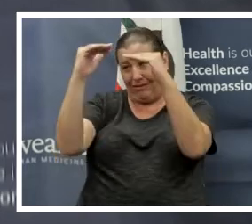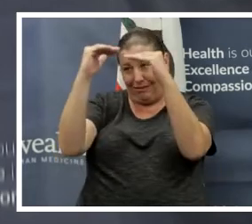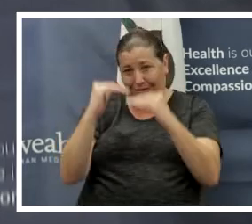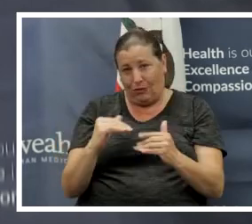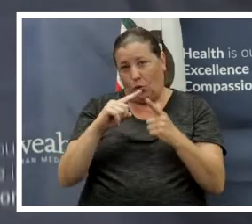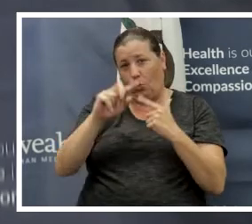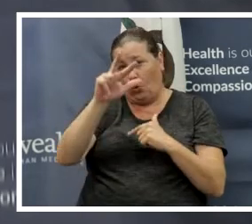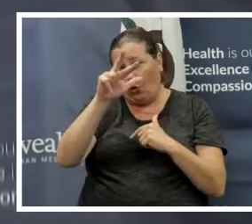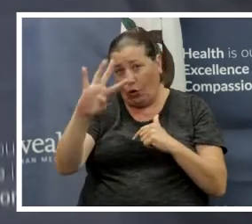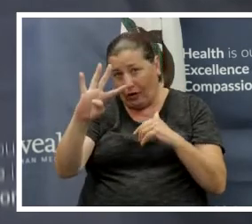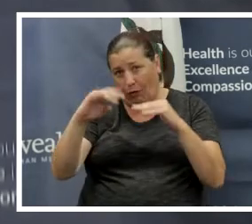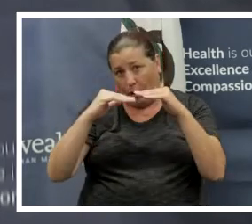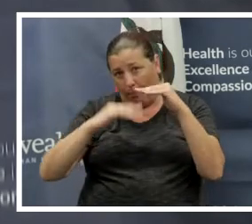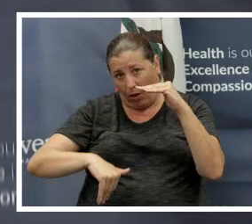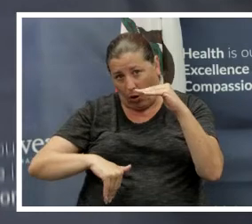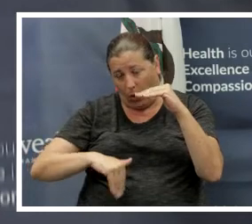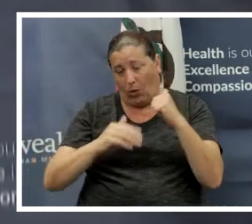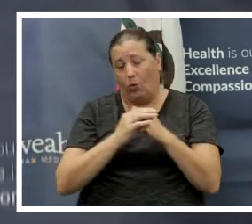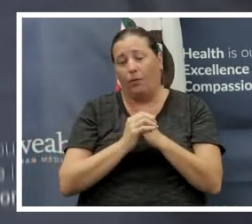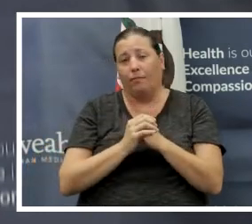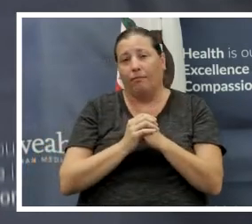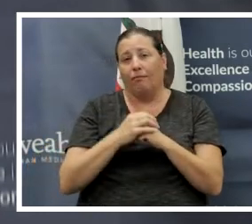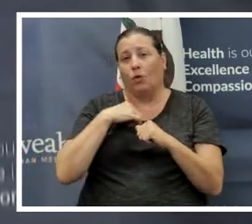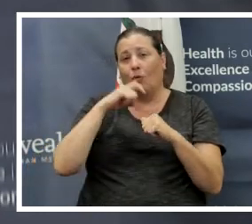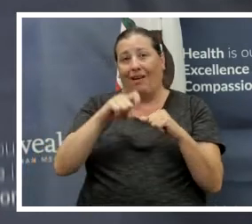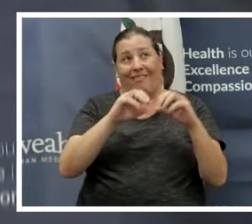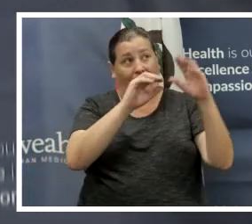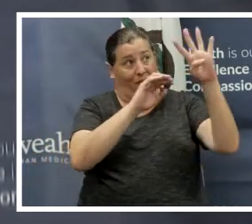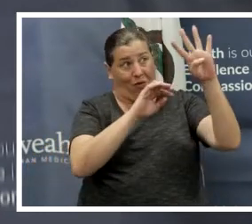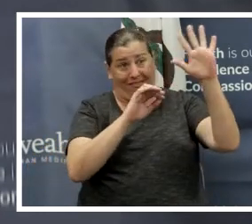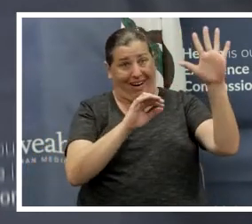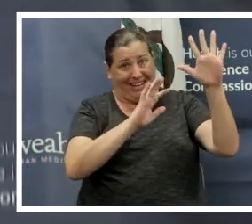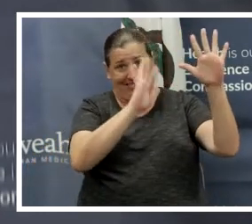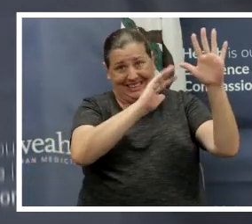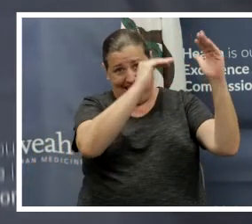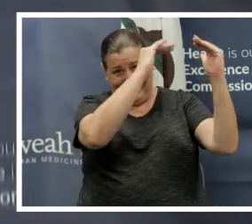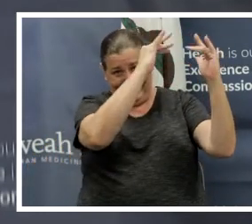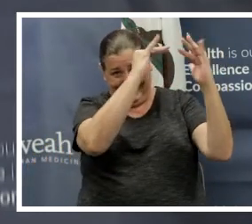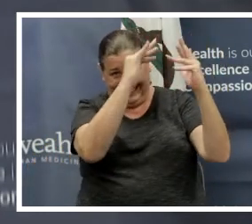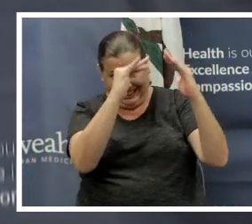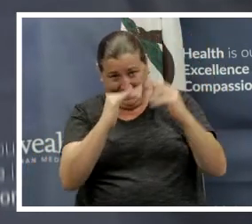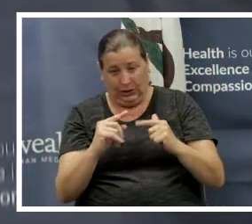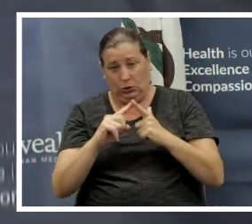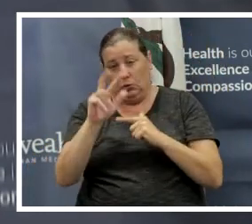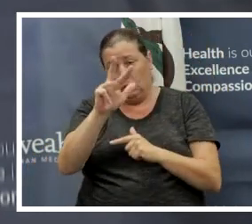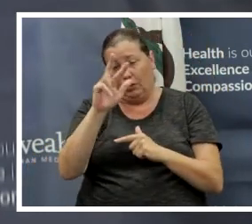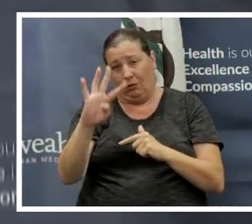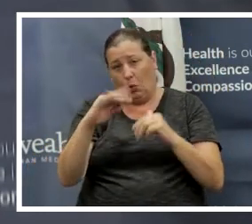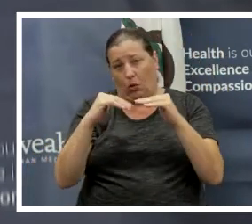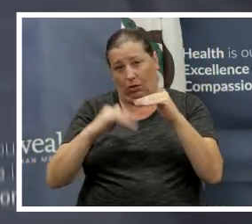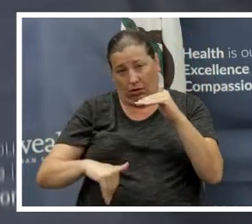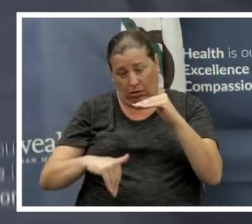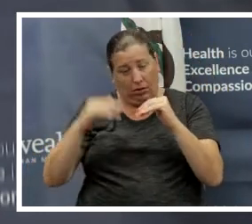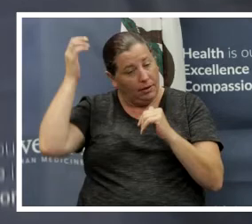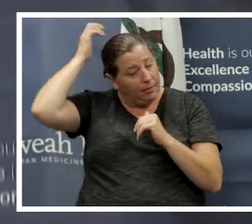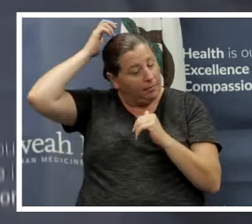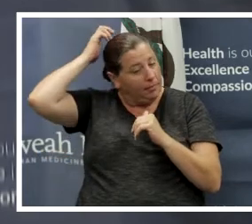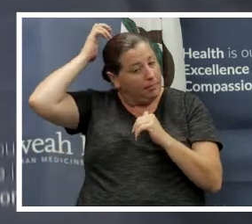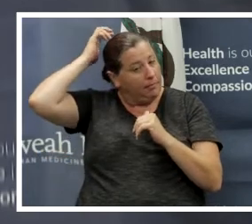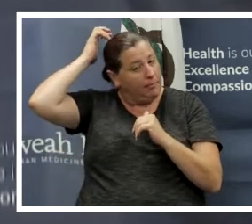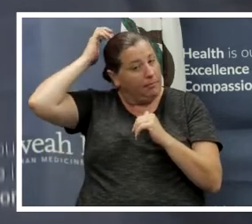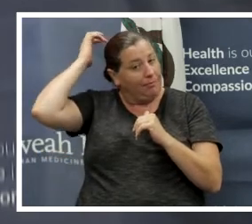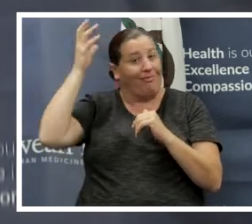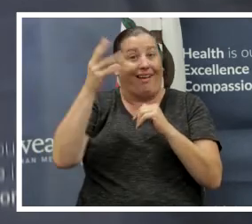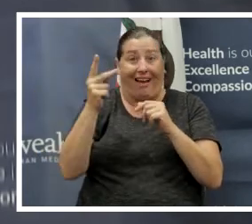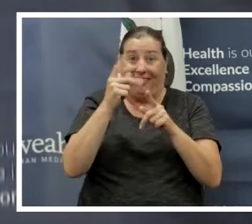or below. So we got to move from 45 new daily positive cases down to 34, and we got to hold